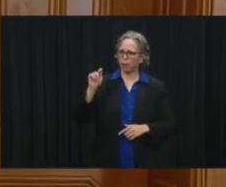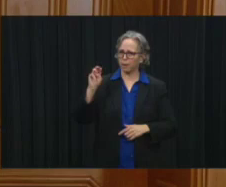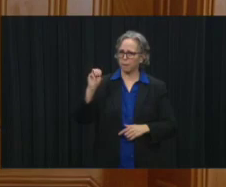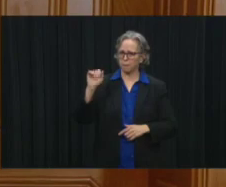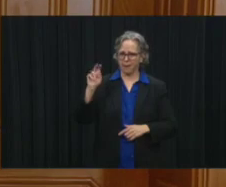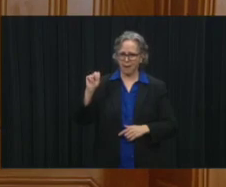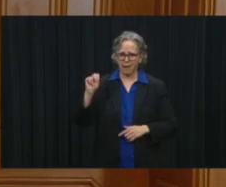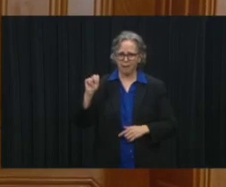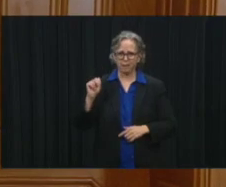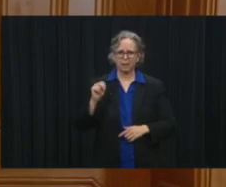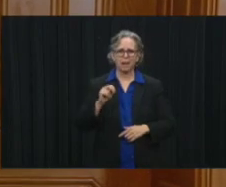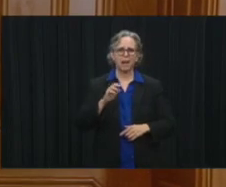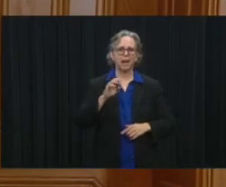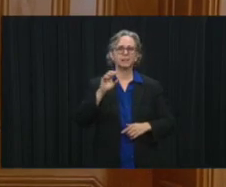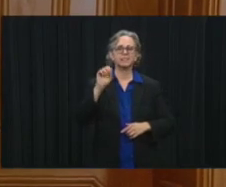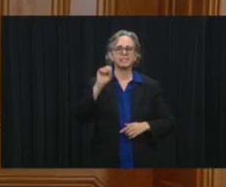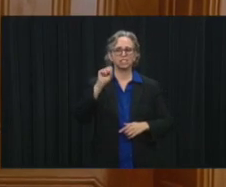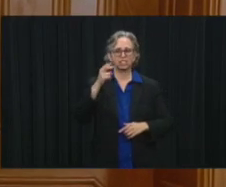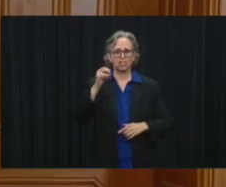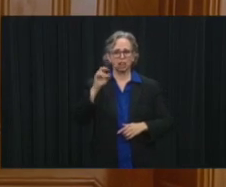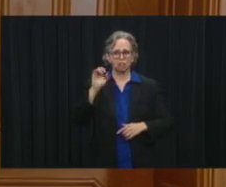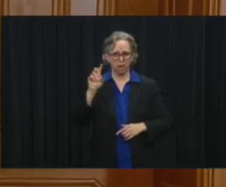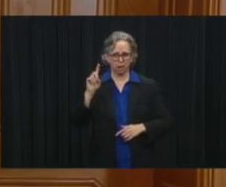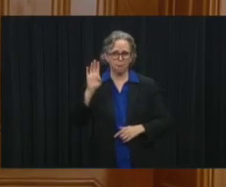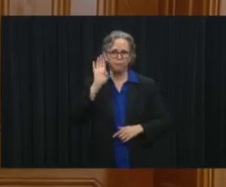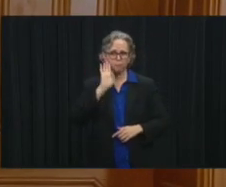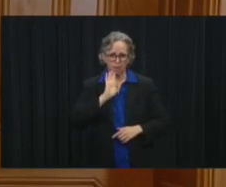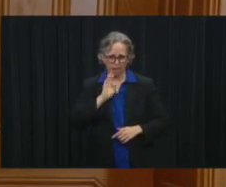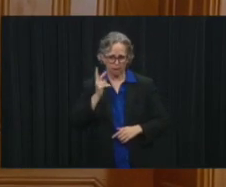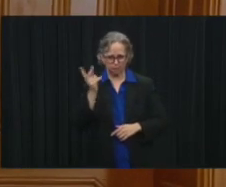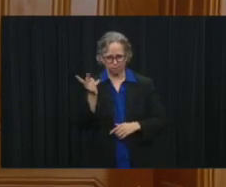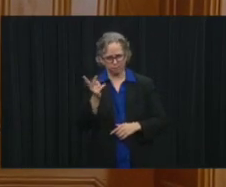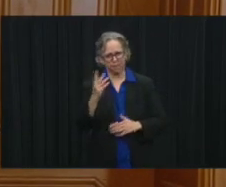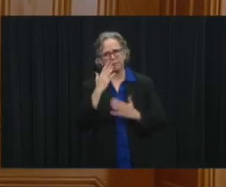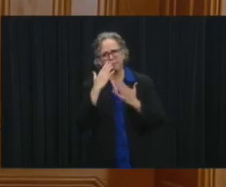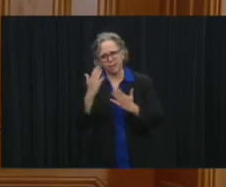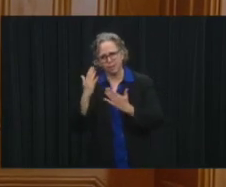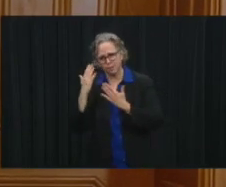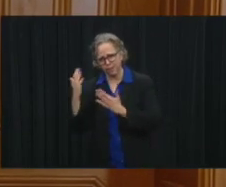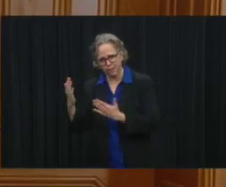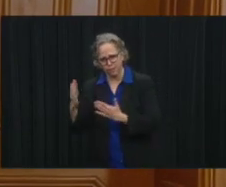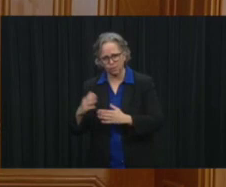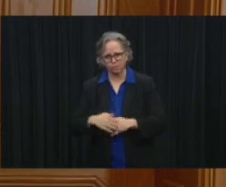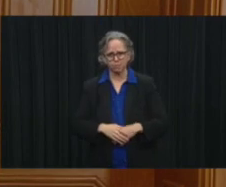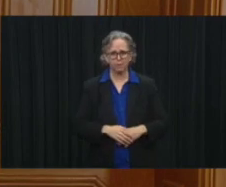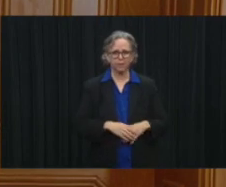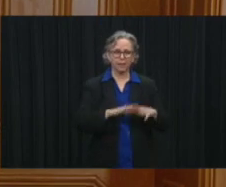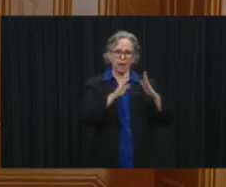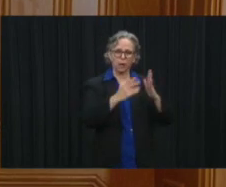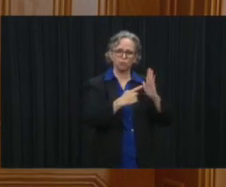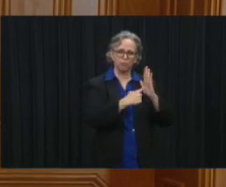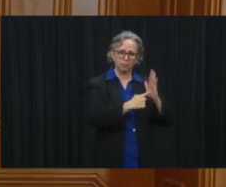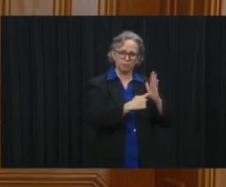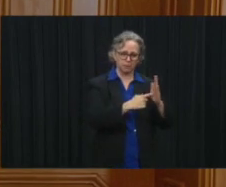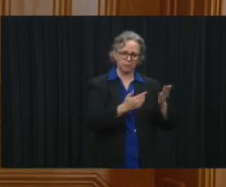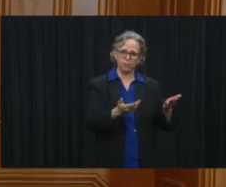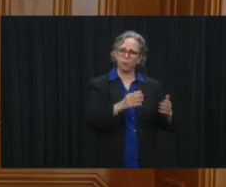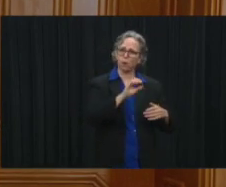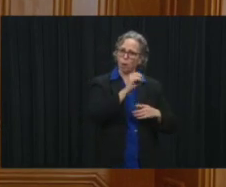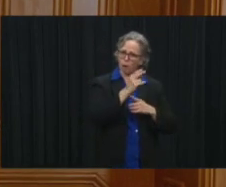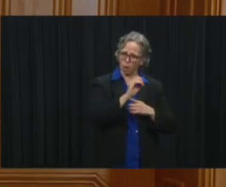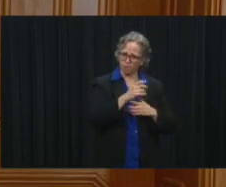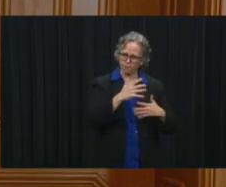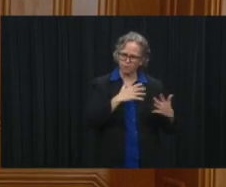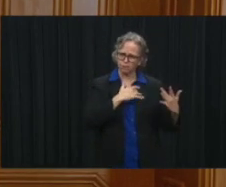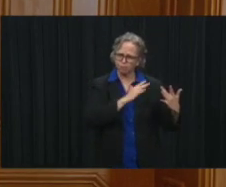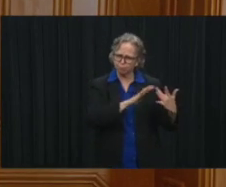Also, the members of the House that represent Ohio, we've been in touch with them. They've been just great.